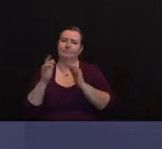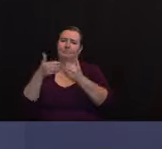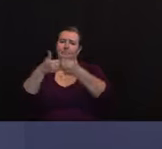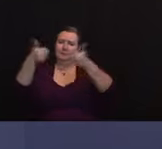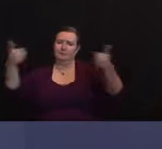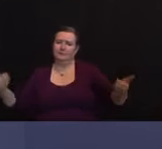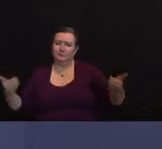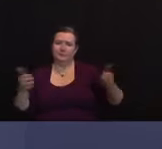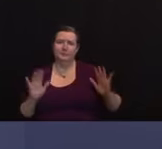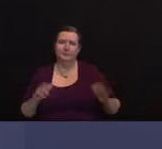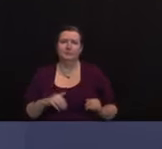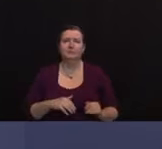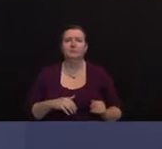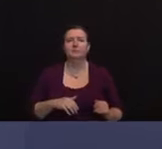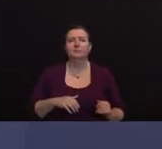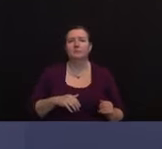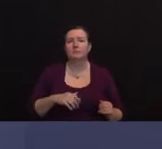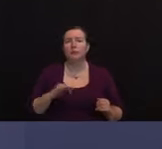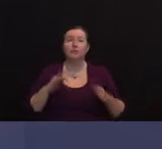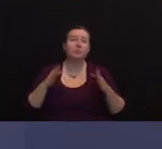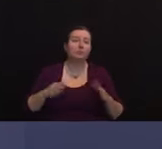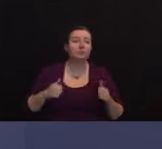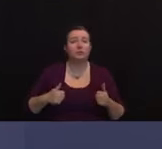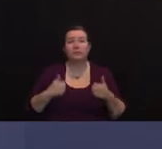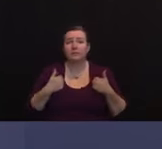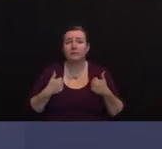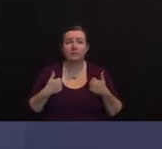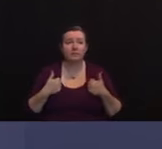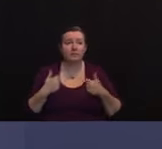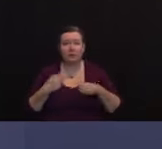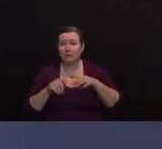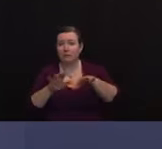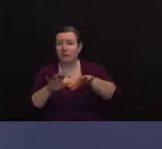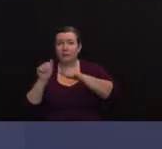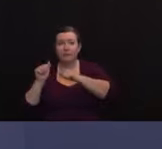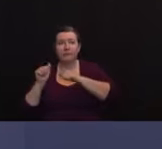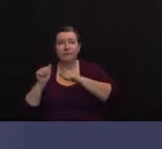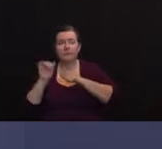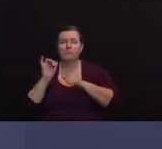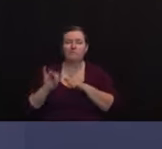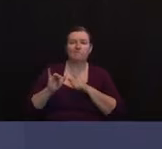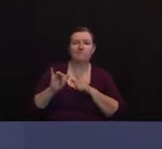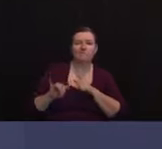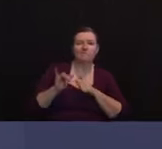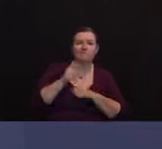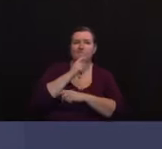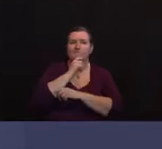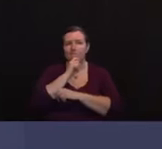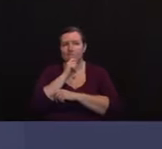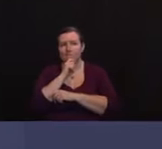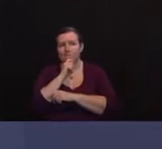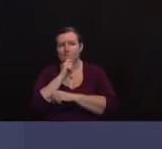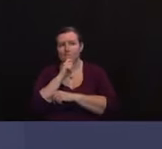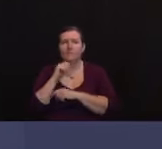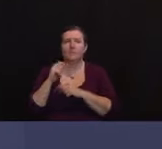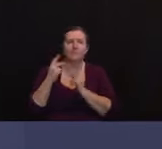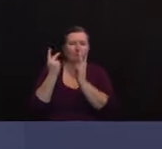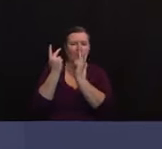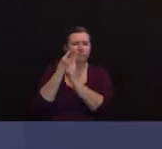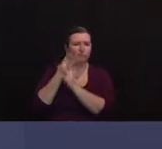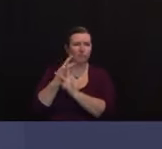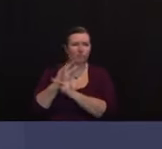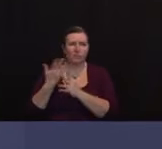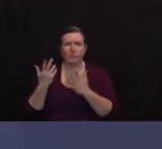room, facilities should attempt to enable in-room visitation while adhering to the core principles